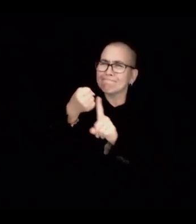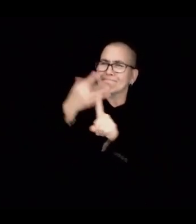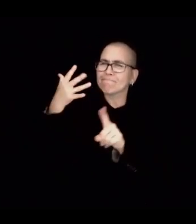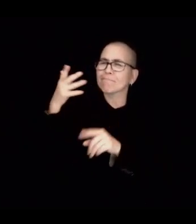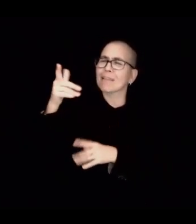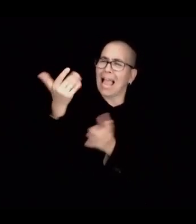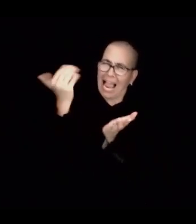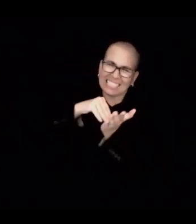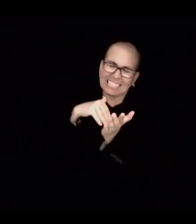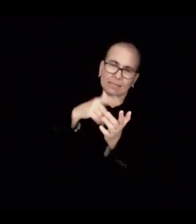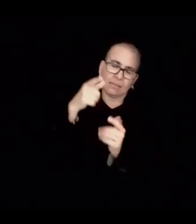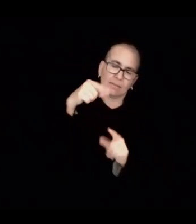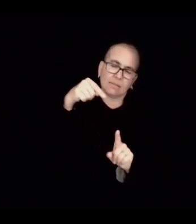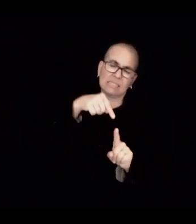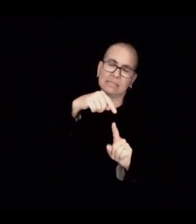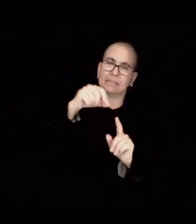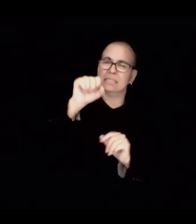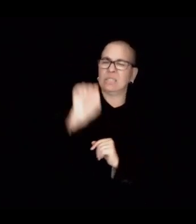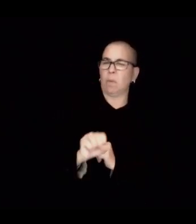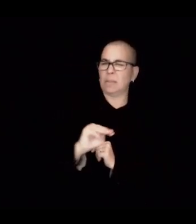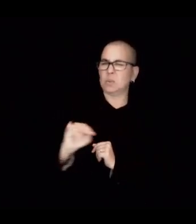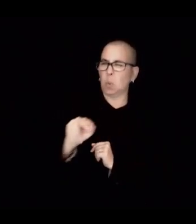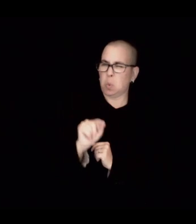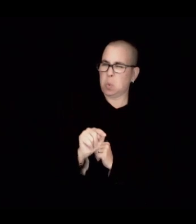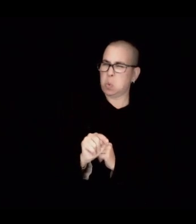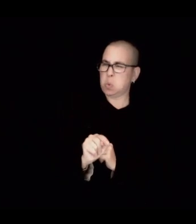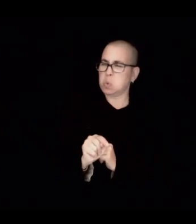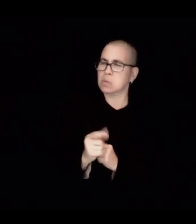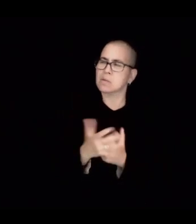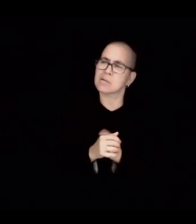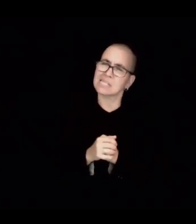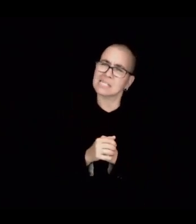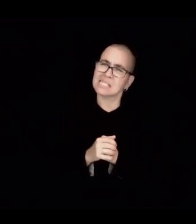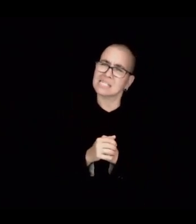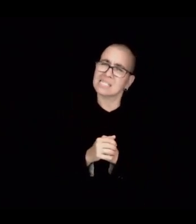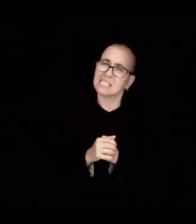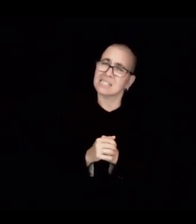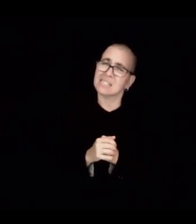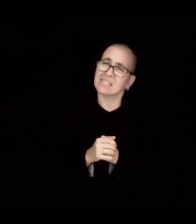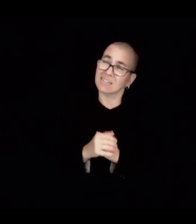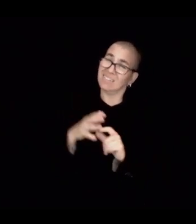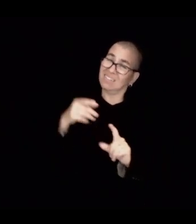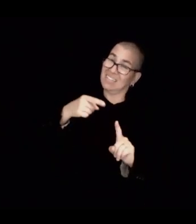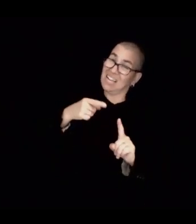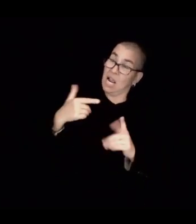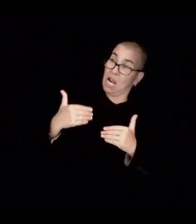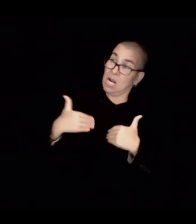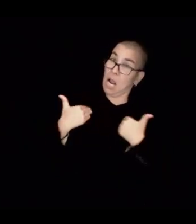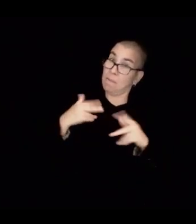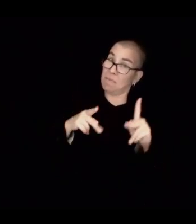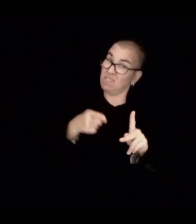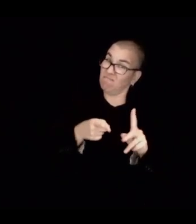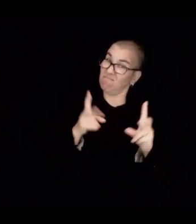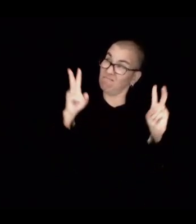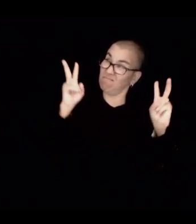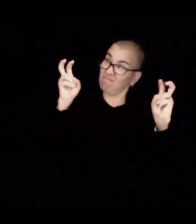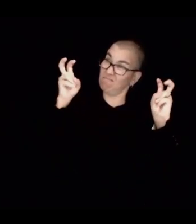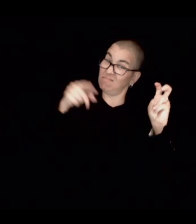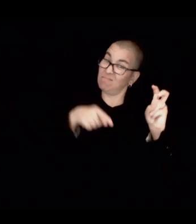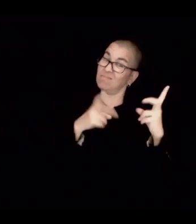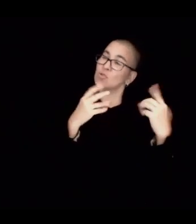going to the bars who are responsible for this uptick in cases in these half dozen counties, or is there